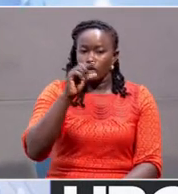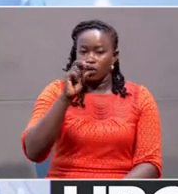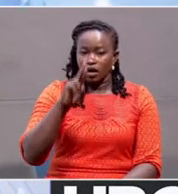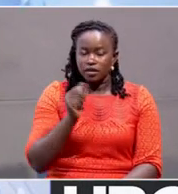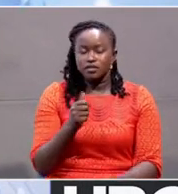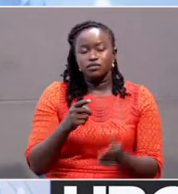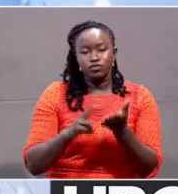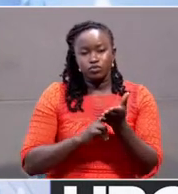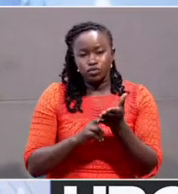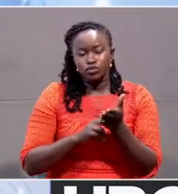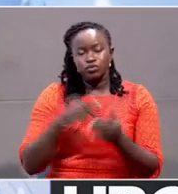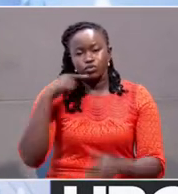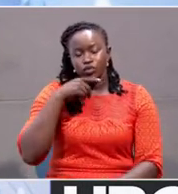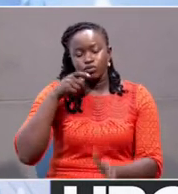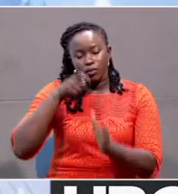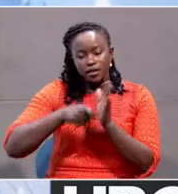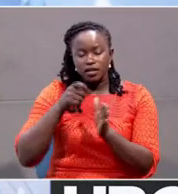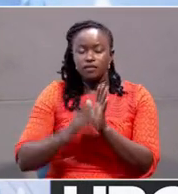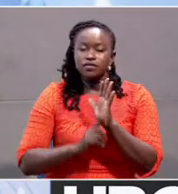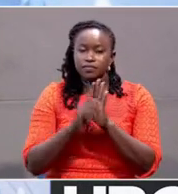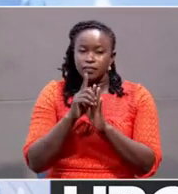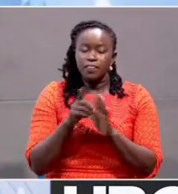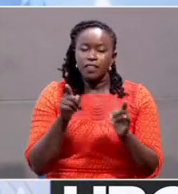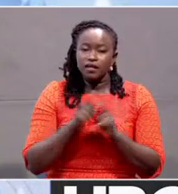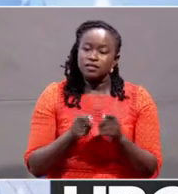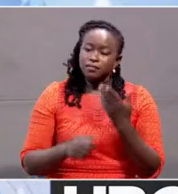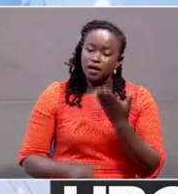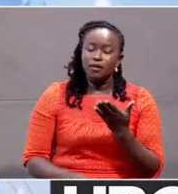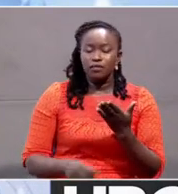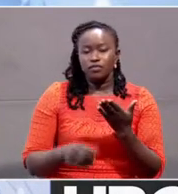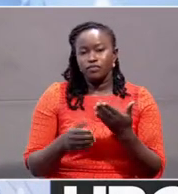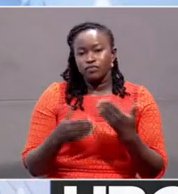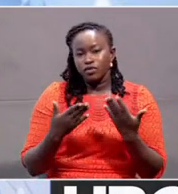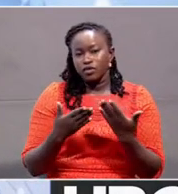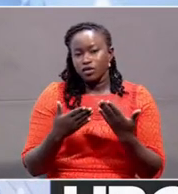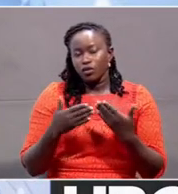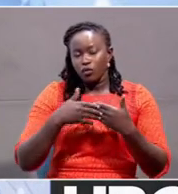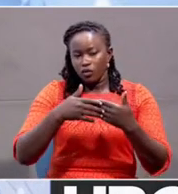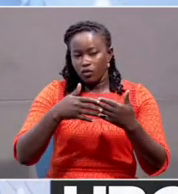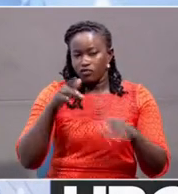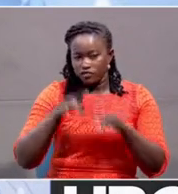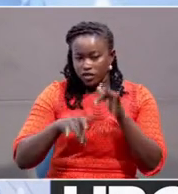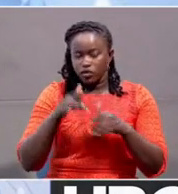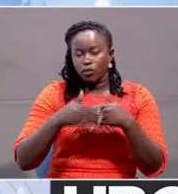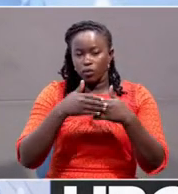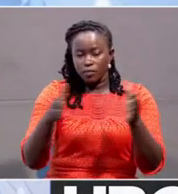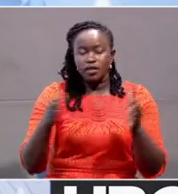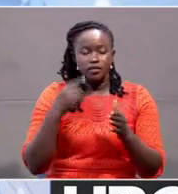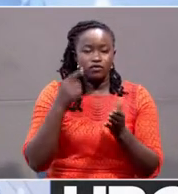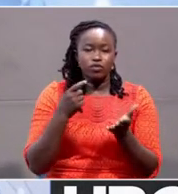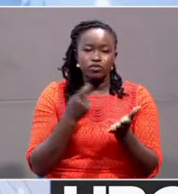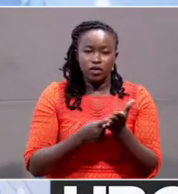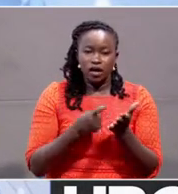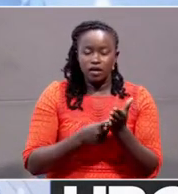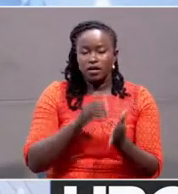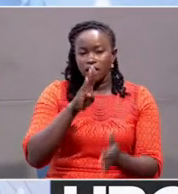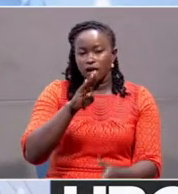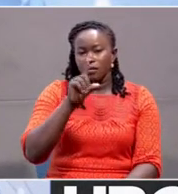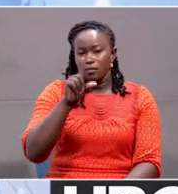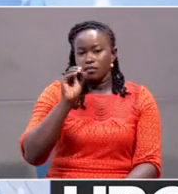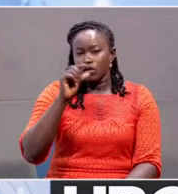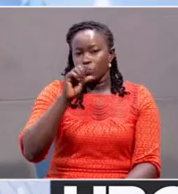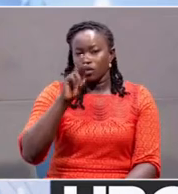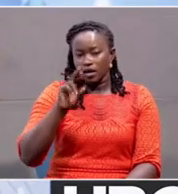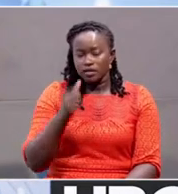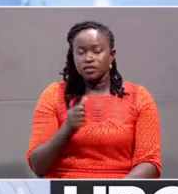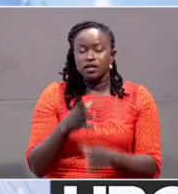media for development. Sebugao was presiding over the office of official opening, I beg your pardon, of Uganda Bloggers Association